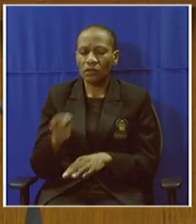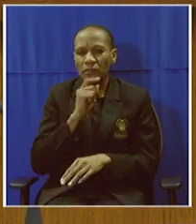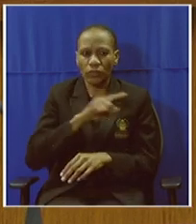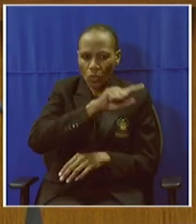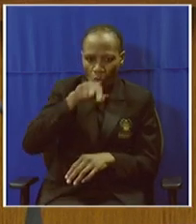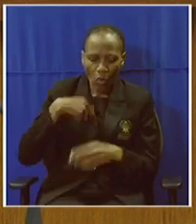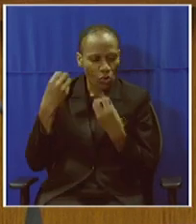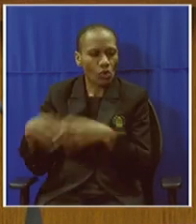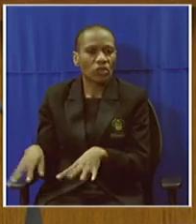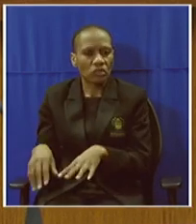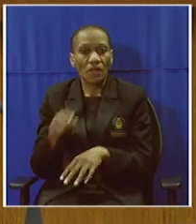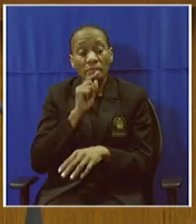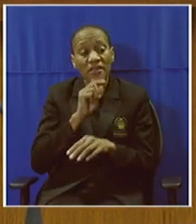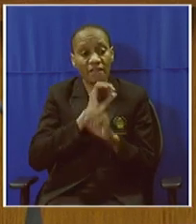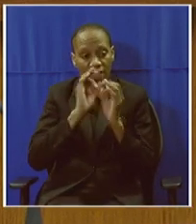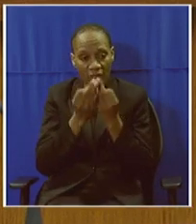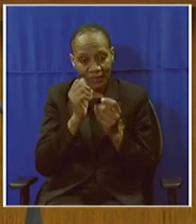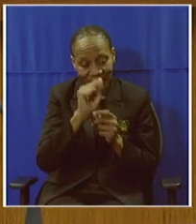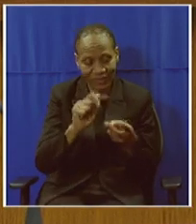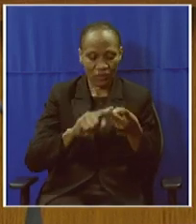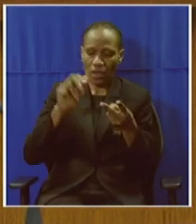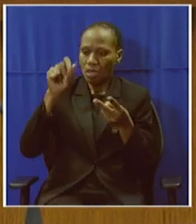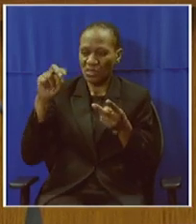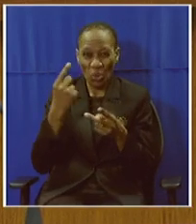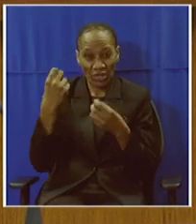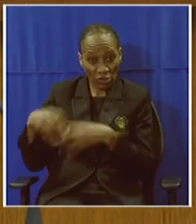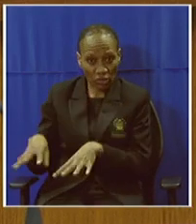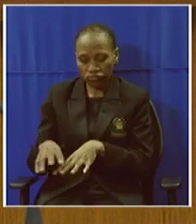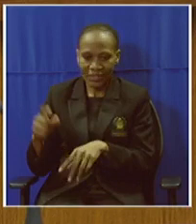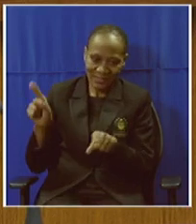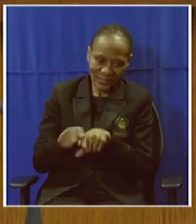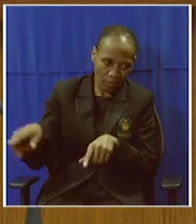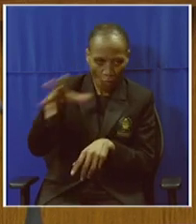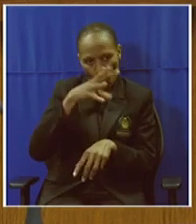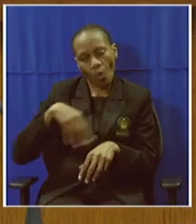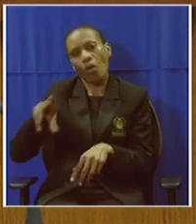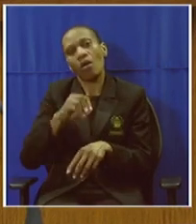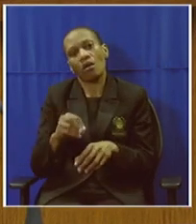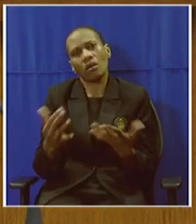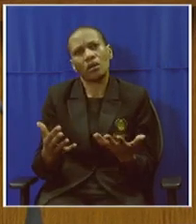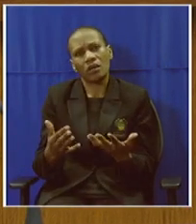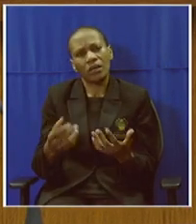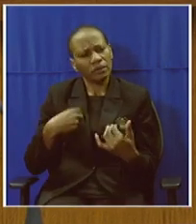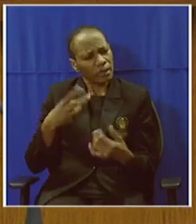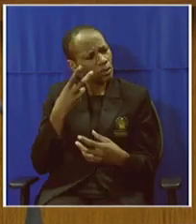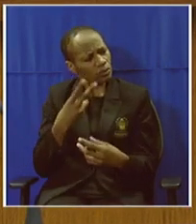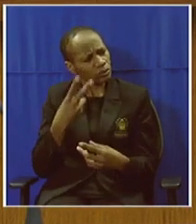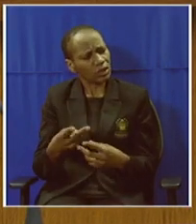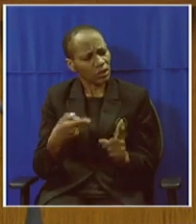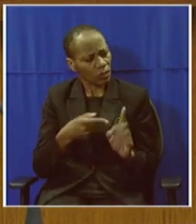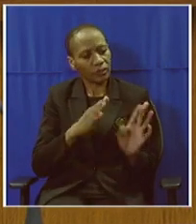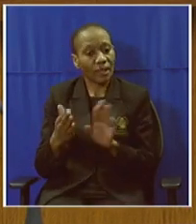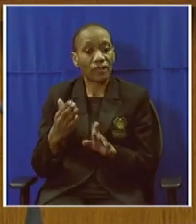us, not only to her family and the ANC. The fact that she died on highest trying to save life means a lot.